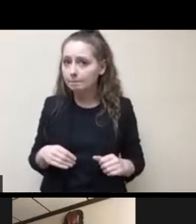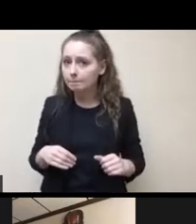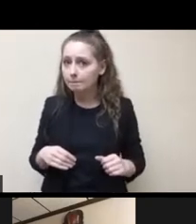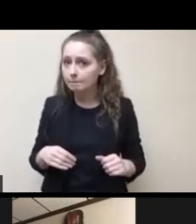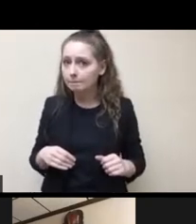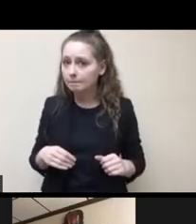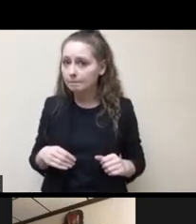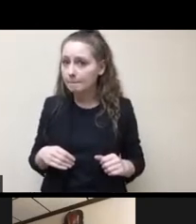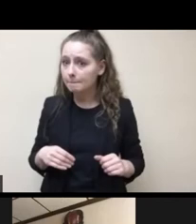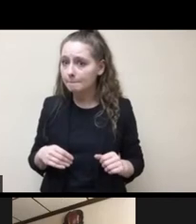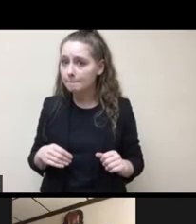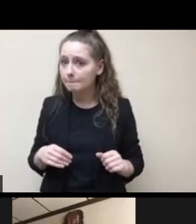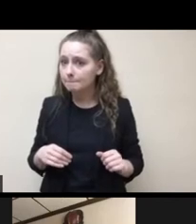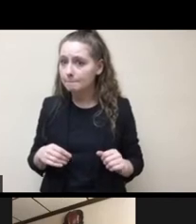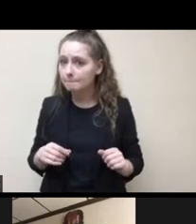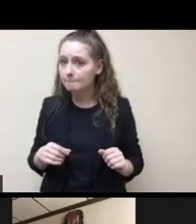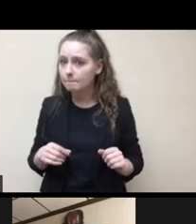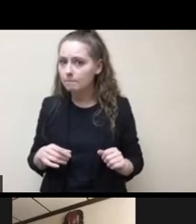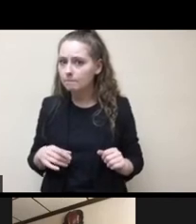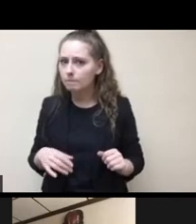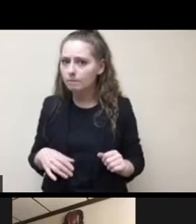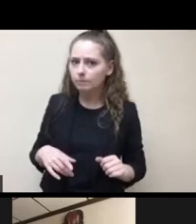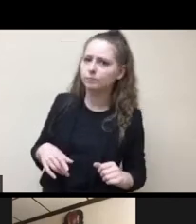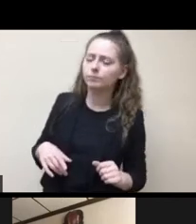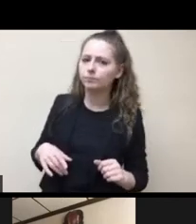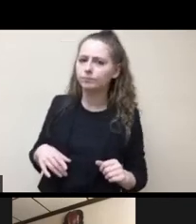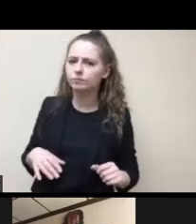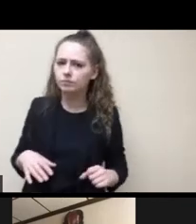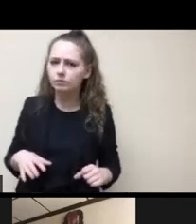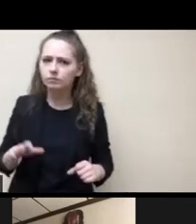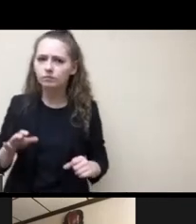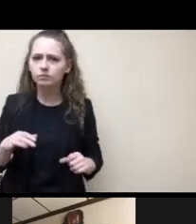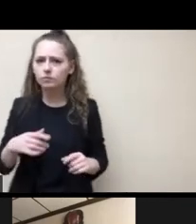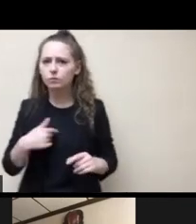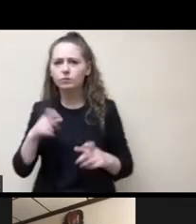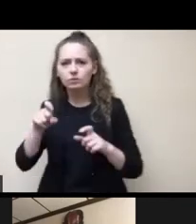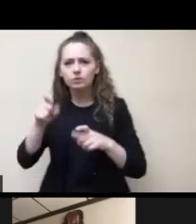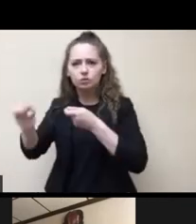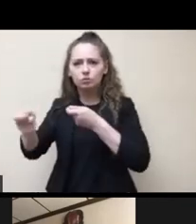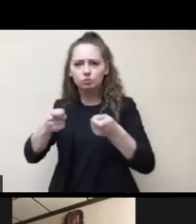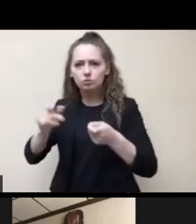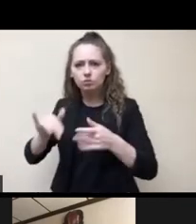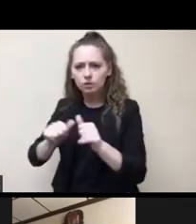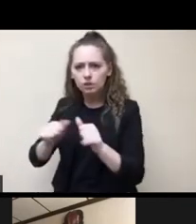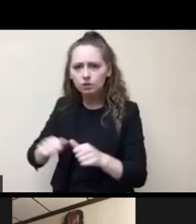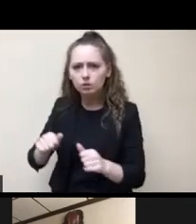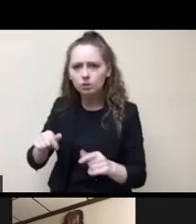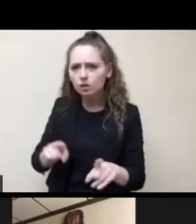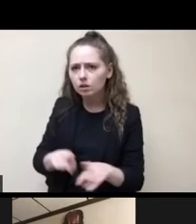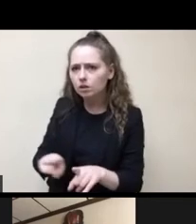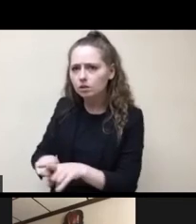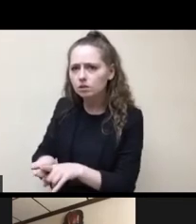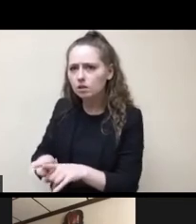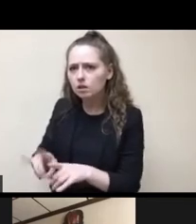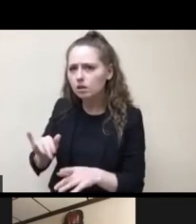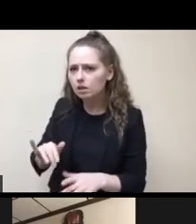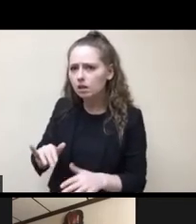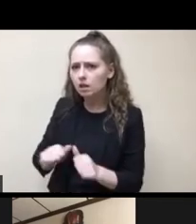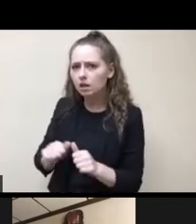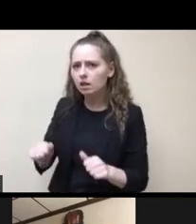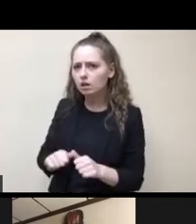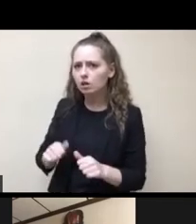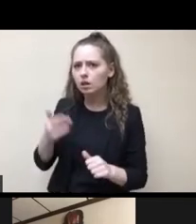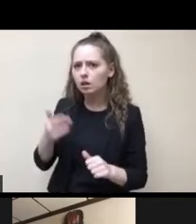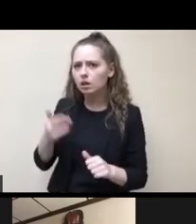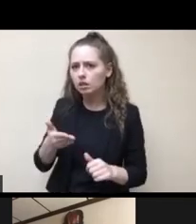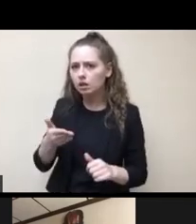to having our guys patrol those areas. But we also take some type of consideration that the fact that that area there, which is called Central